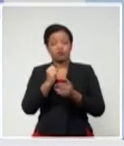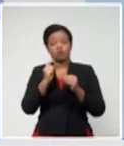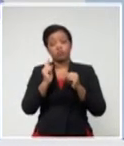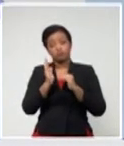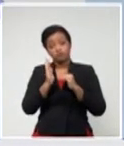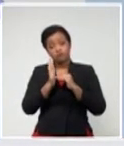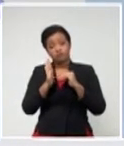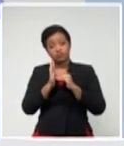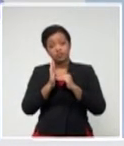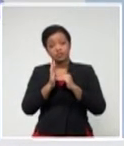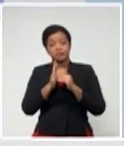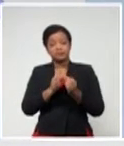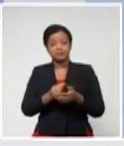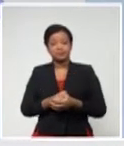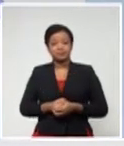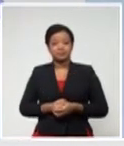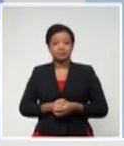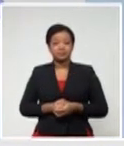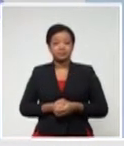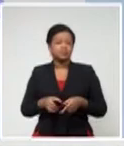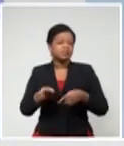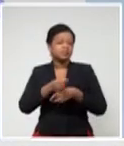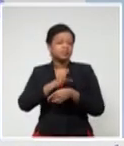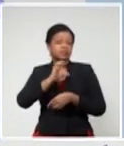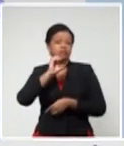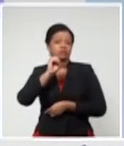and a rate of 0.13.